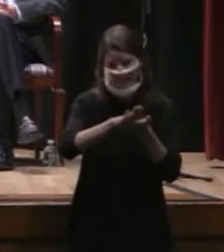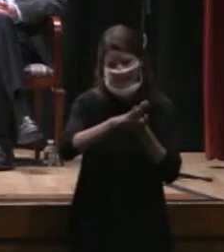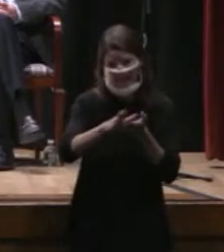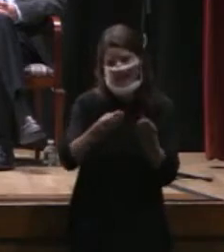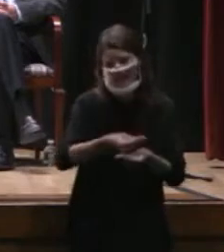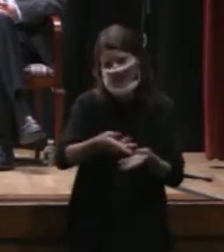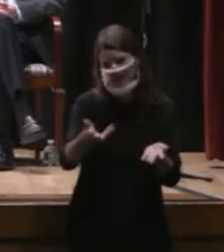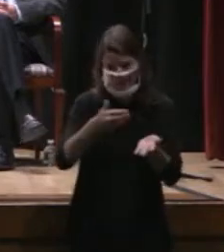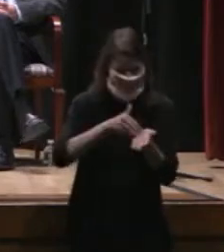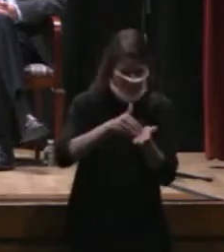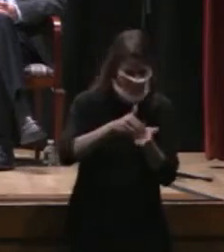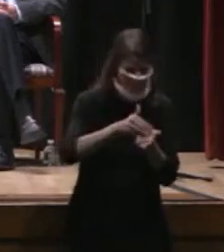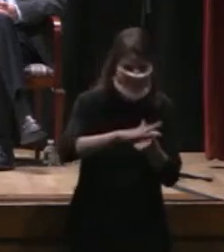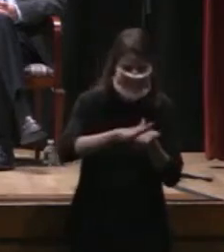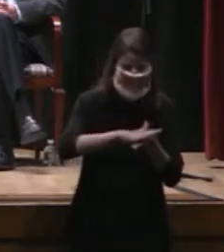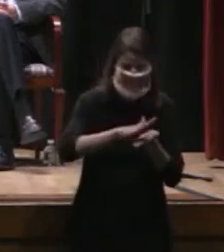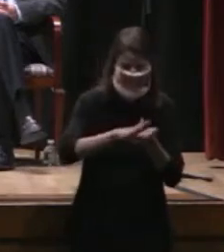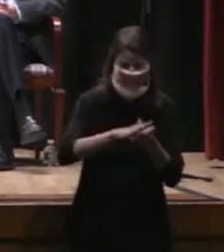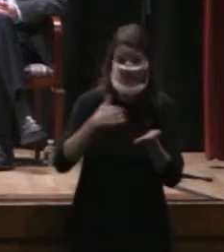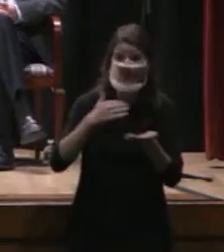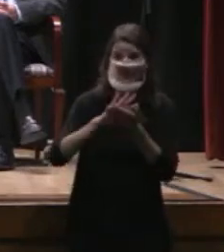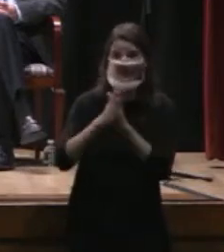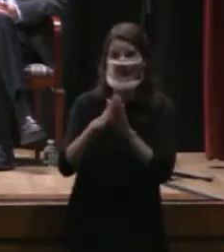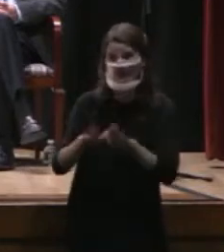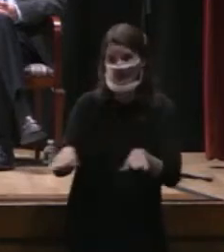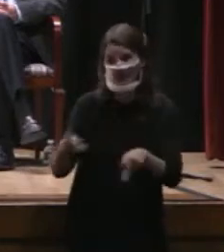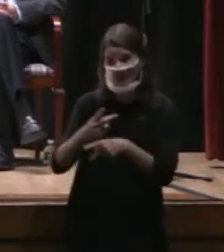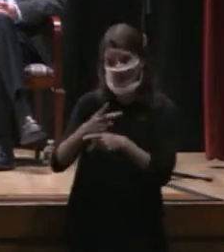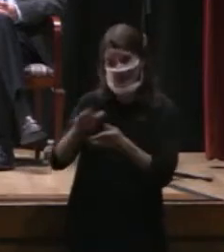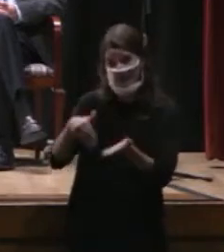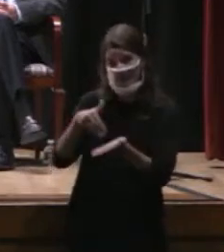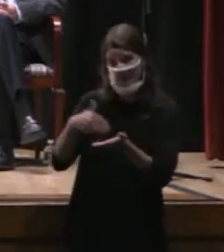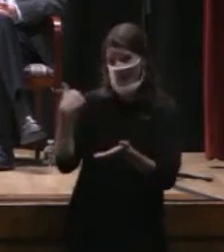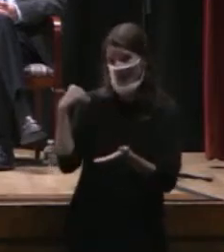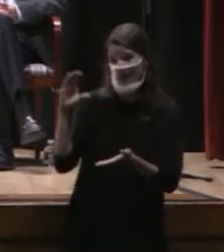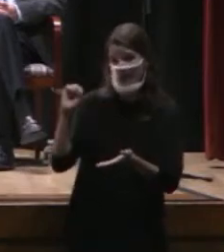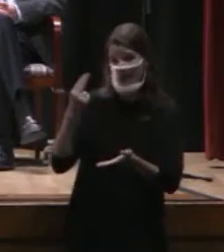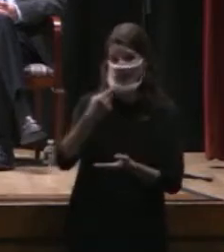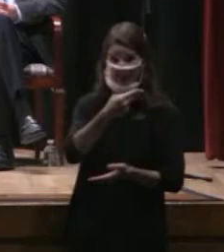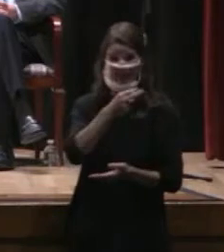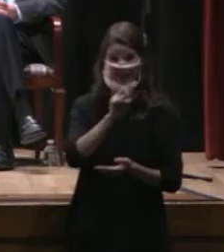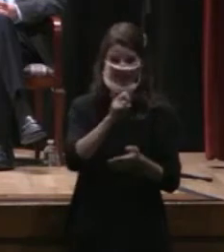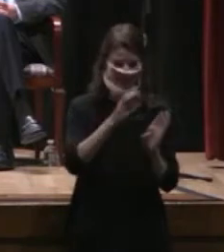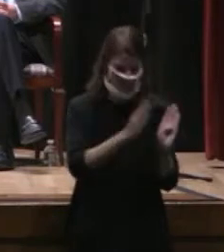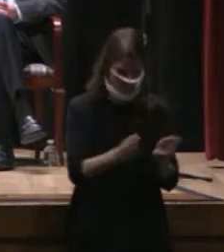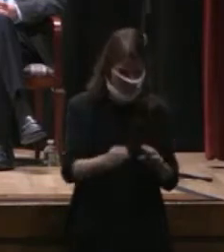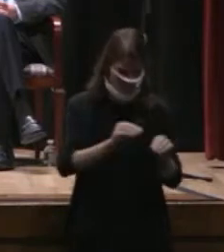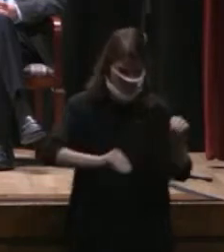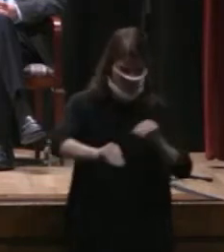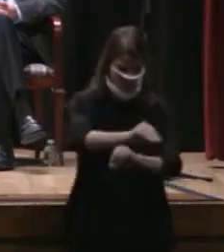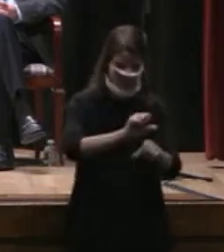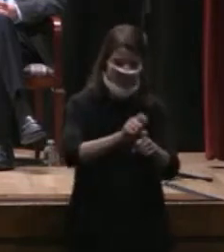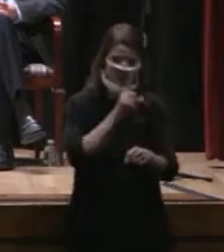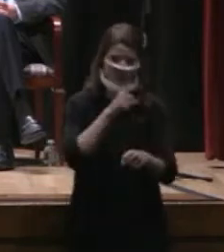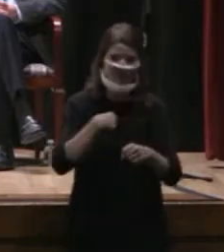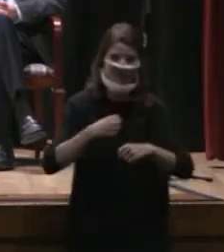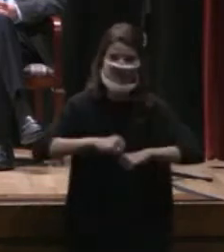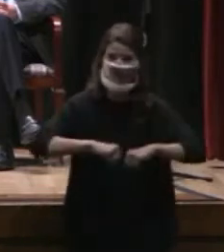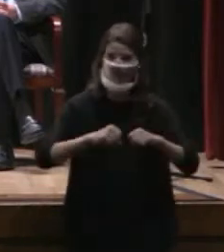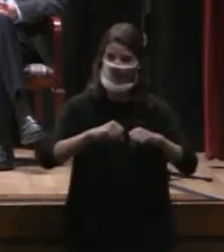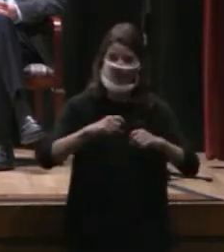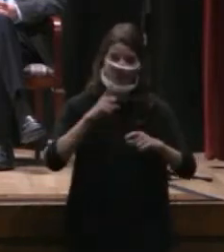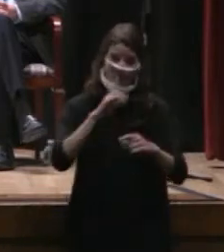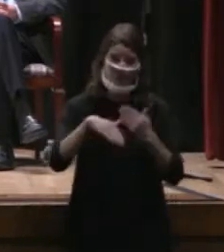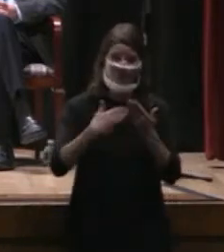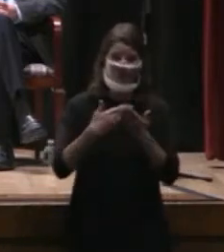times. When we became a child care center in March, he helped to arrange our space to provide free child care